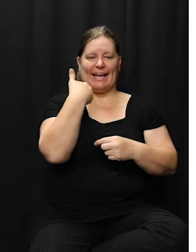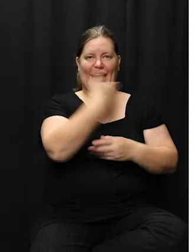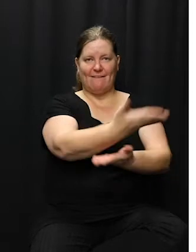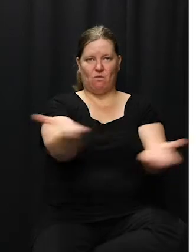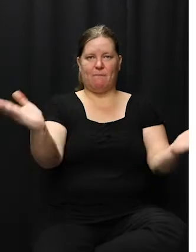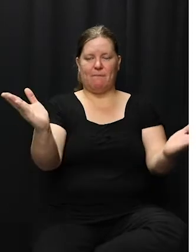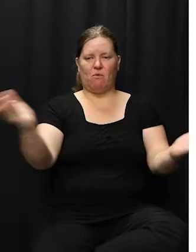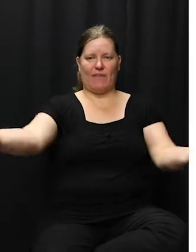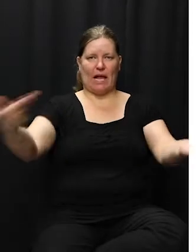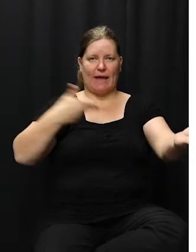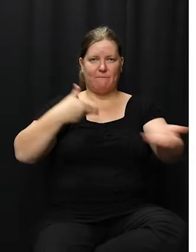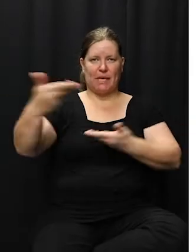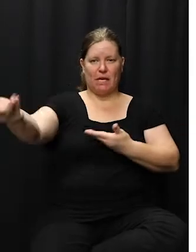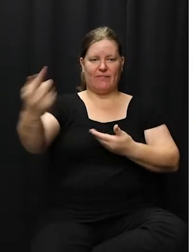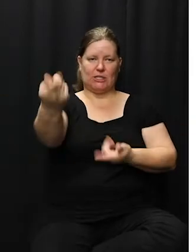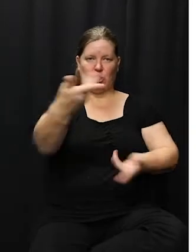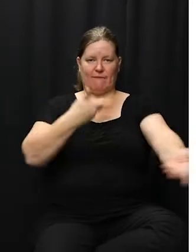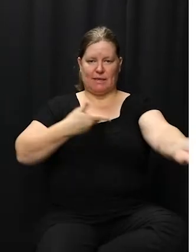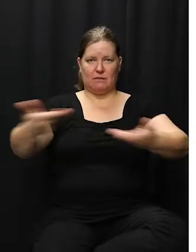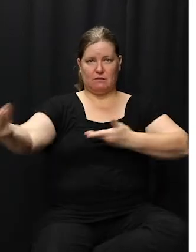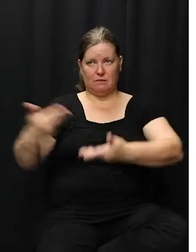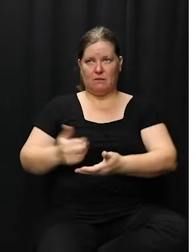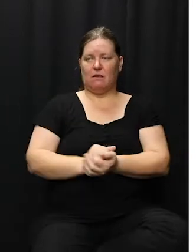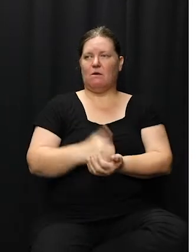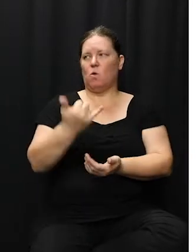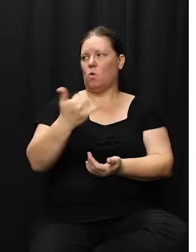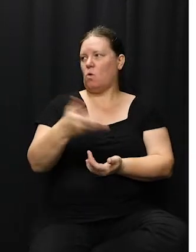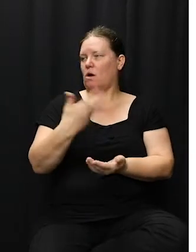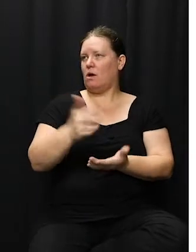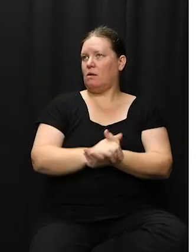I gave everything, or they each gave them to me.